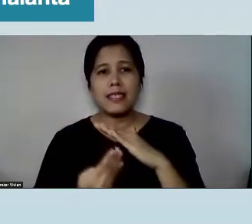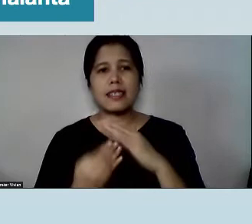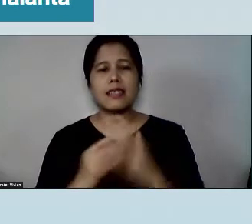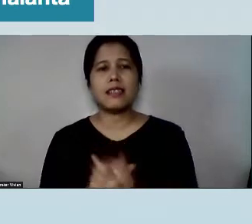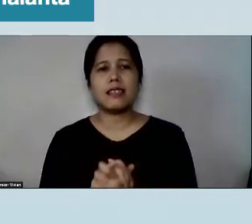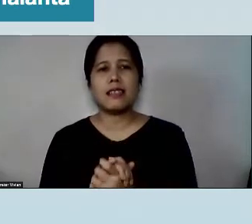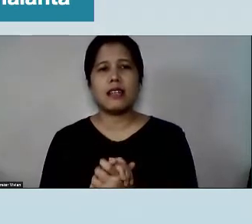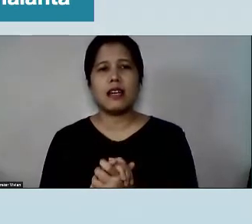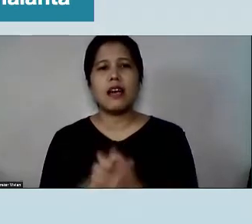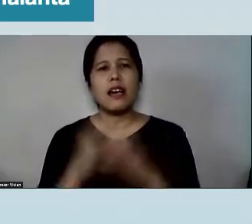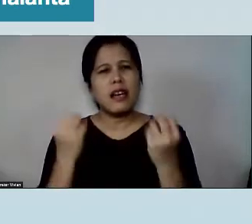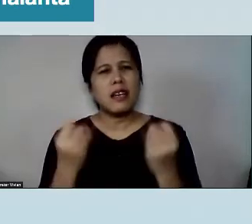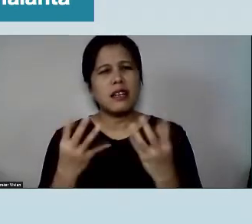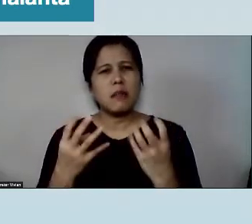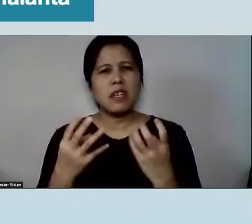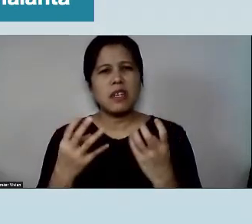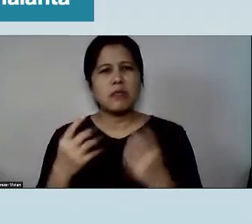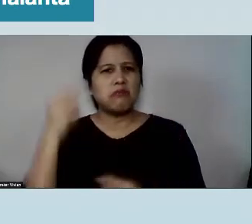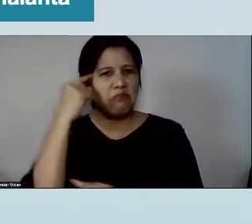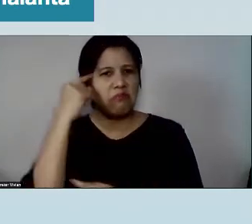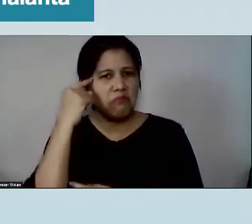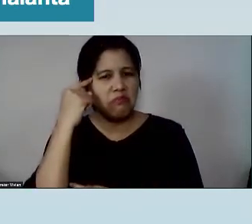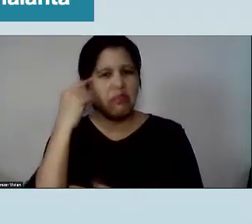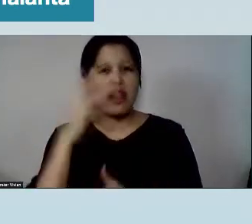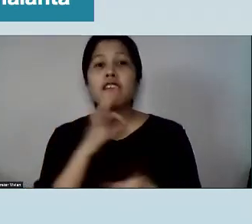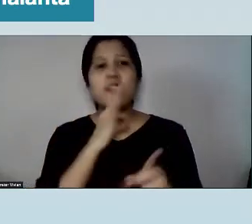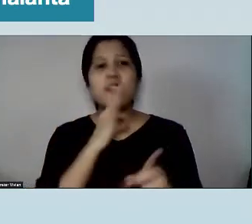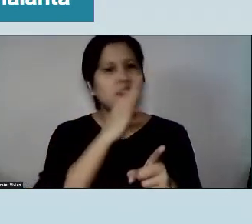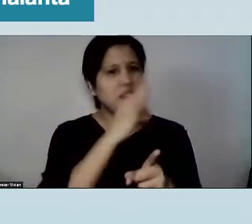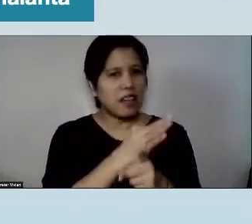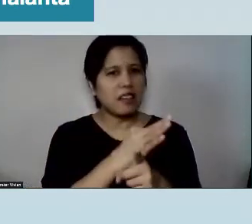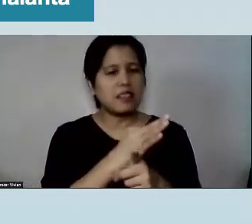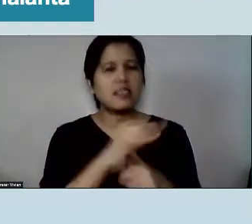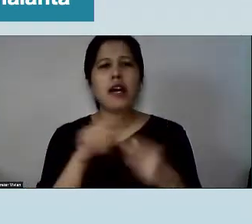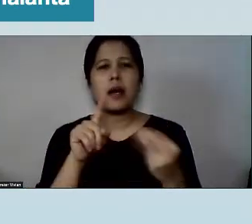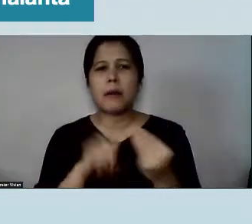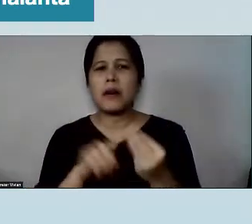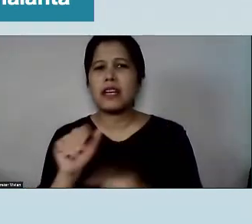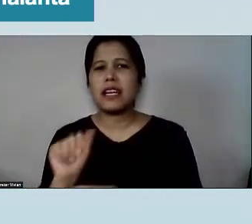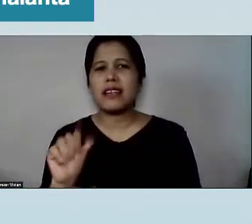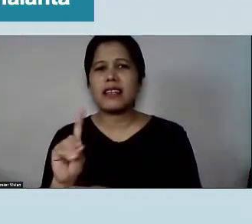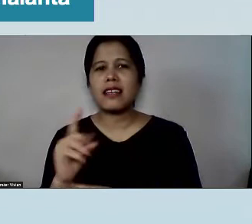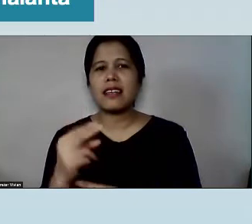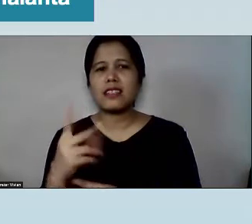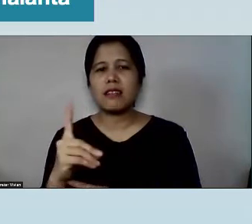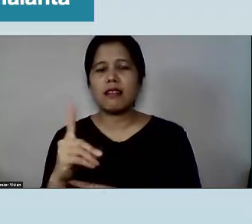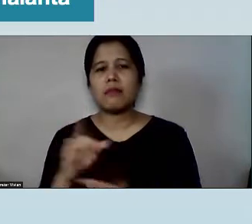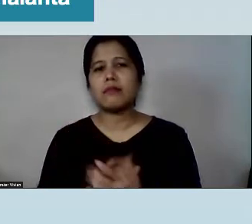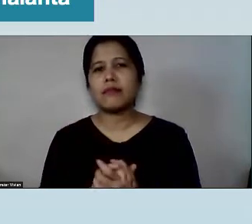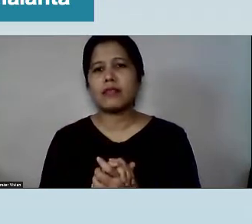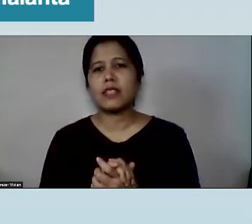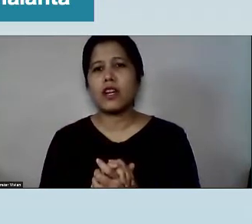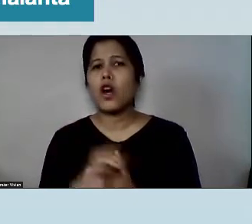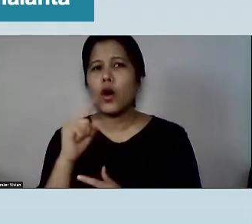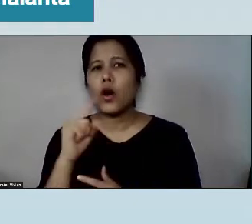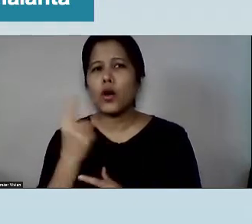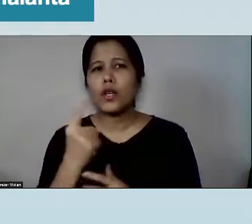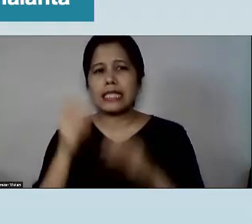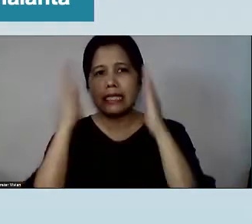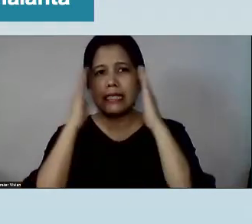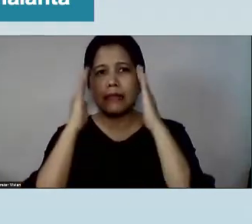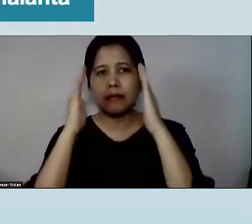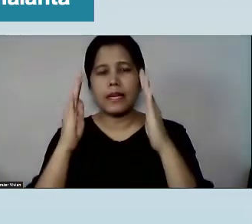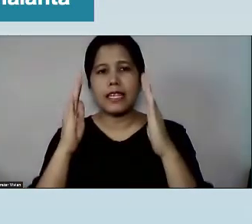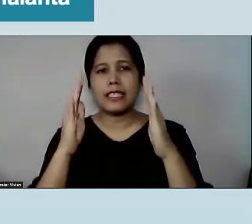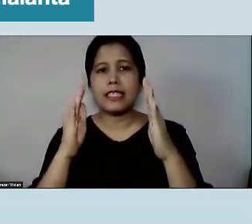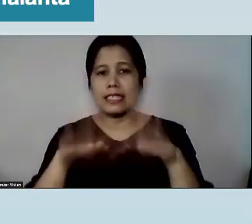Now, there are many myths and facts about ADHD, that it only impacts children.